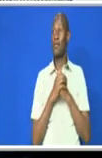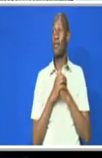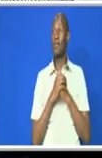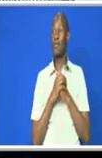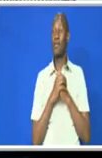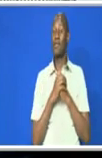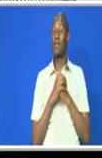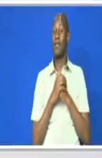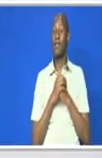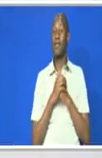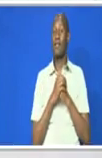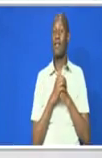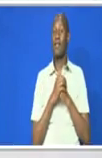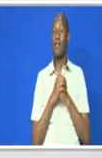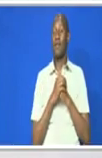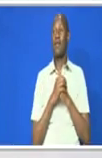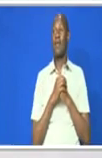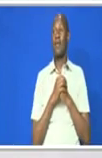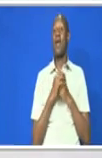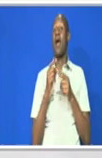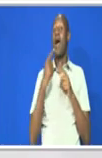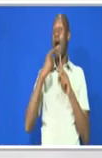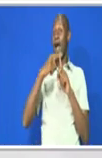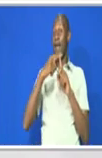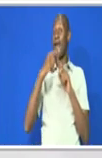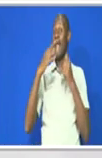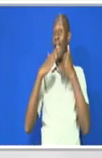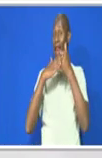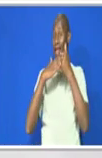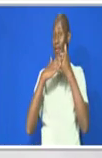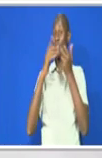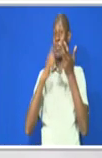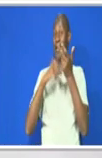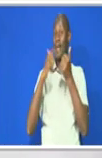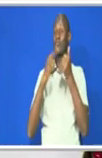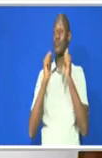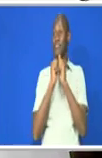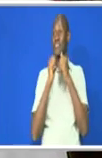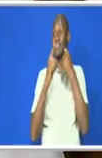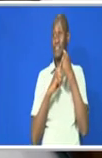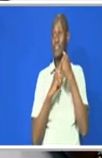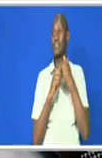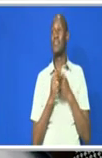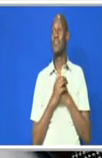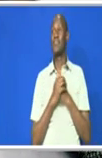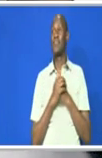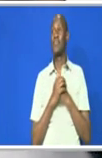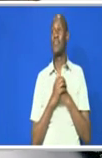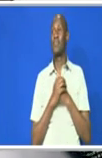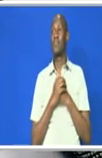16 take away 9. Let us add on to 9. We count up to 16.